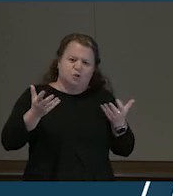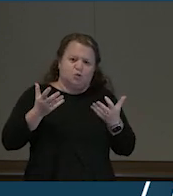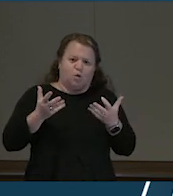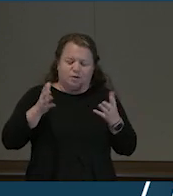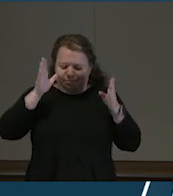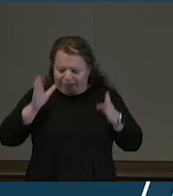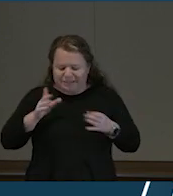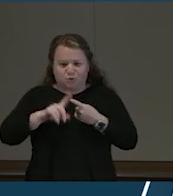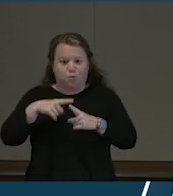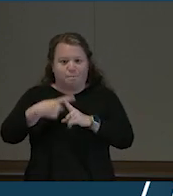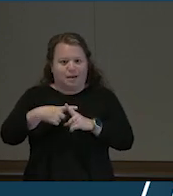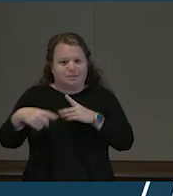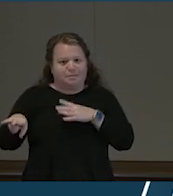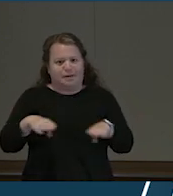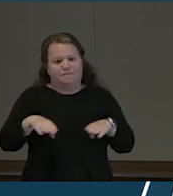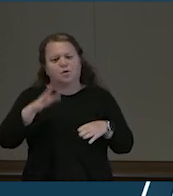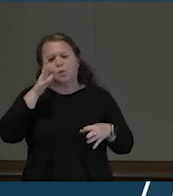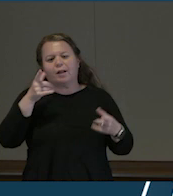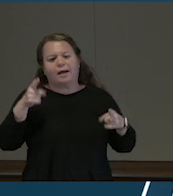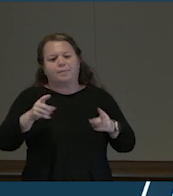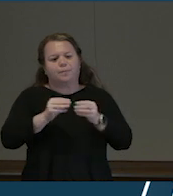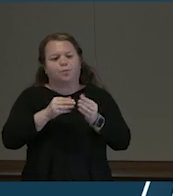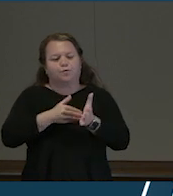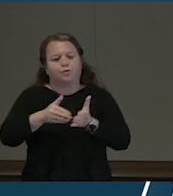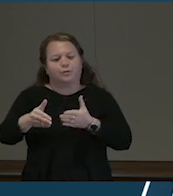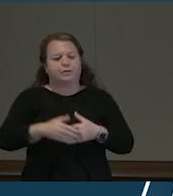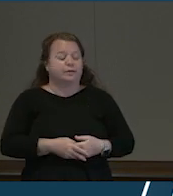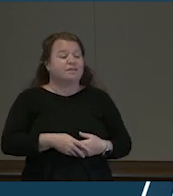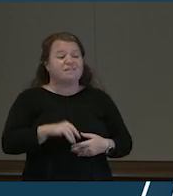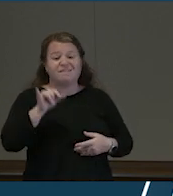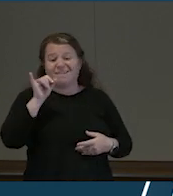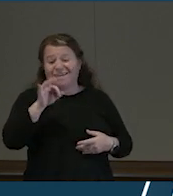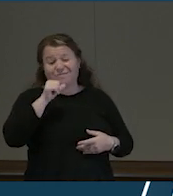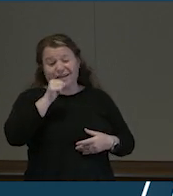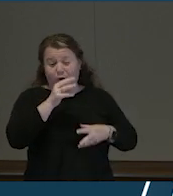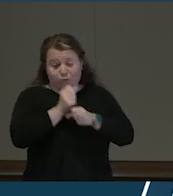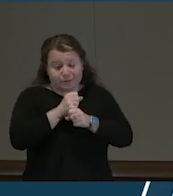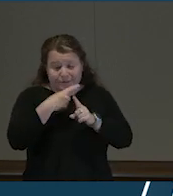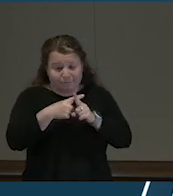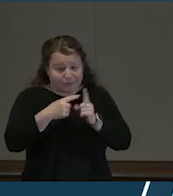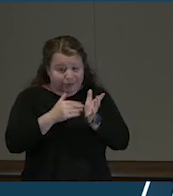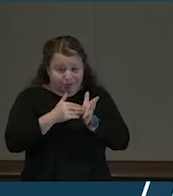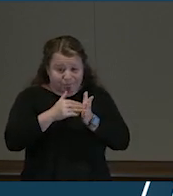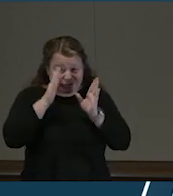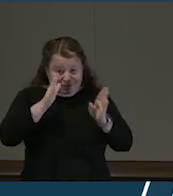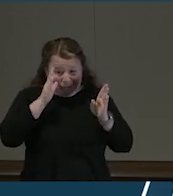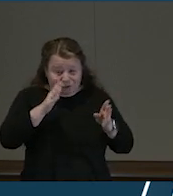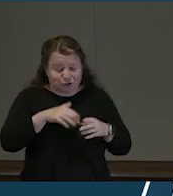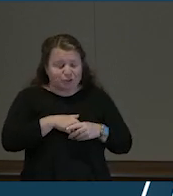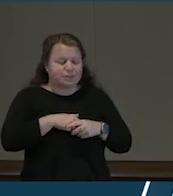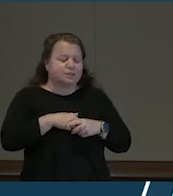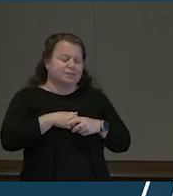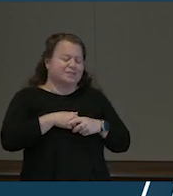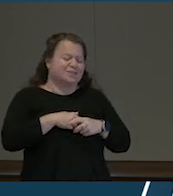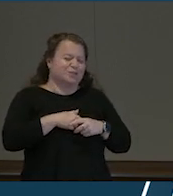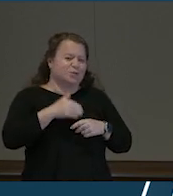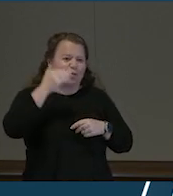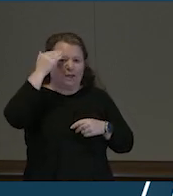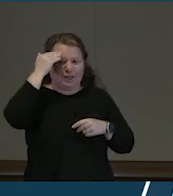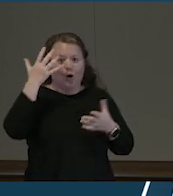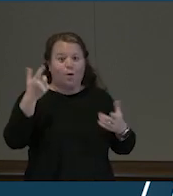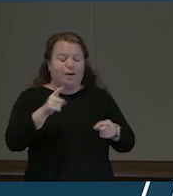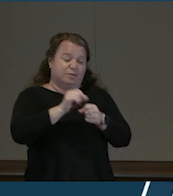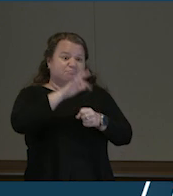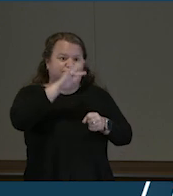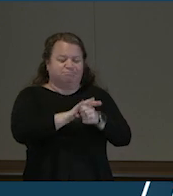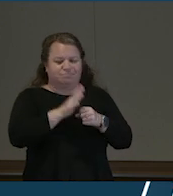positive behavior so it will happen more frequently. If they don't receive positive attention or feedback for their good behavior, we know we're going to get the negative and